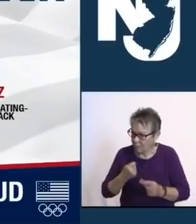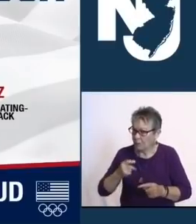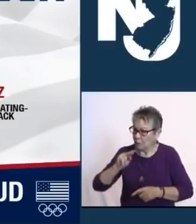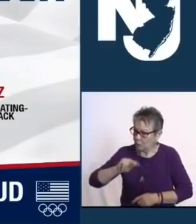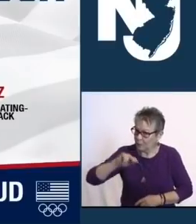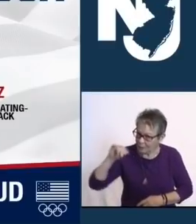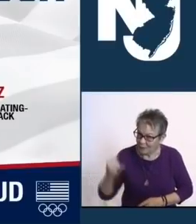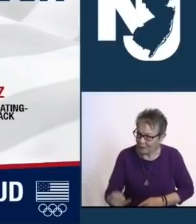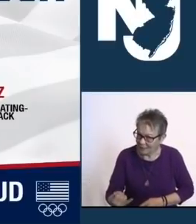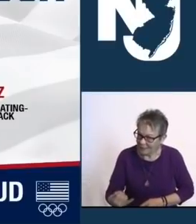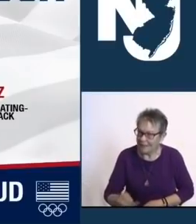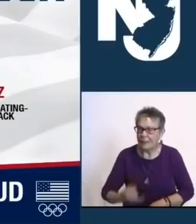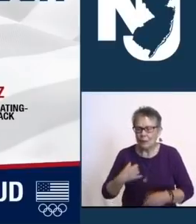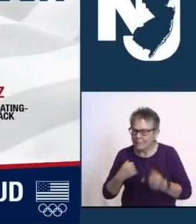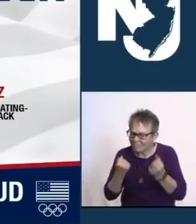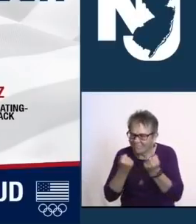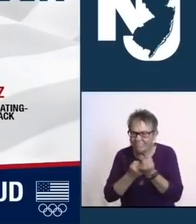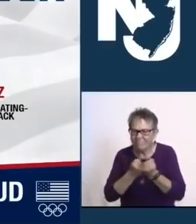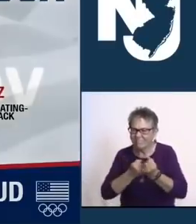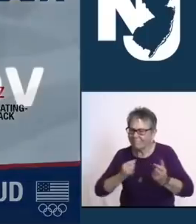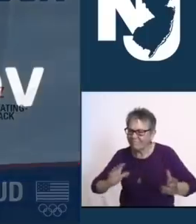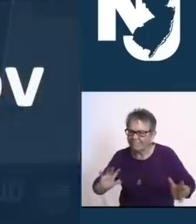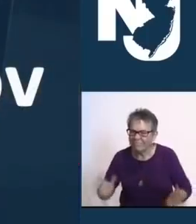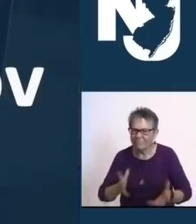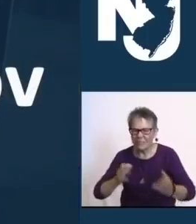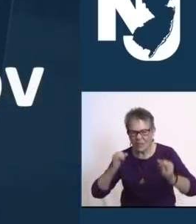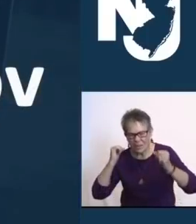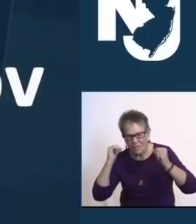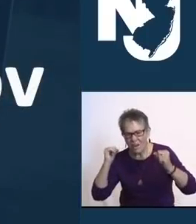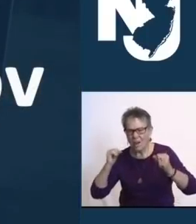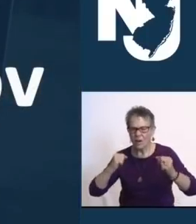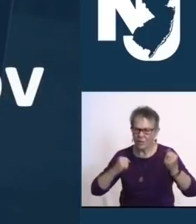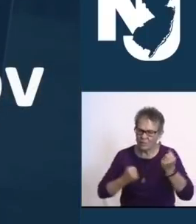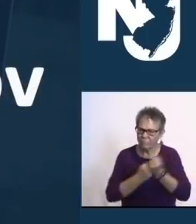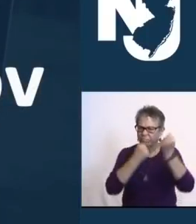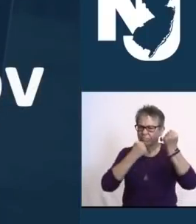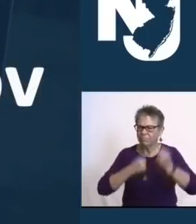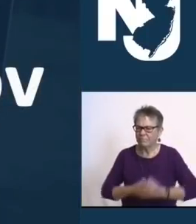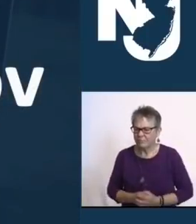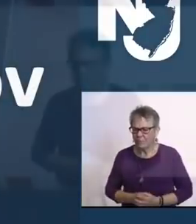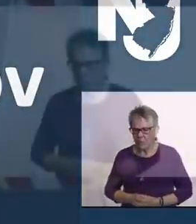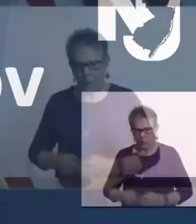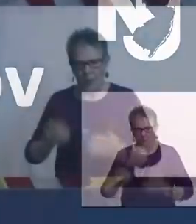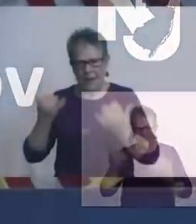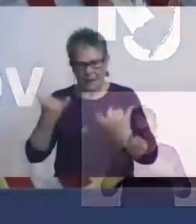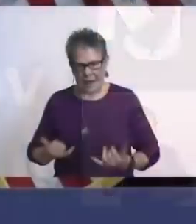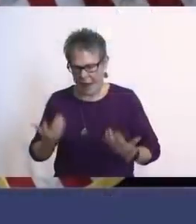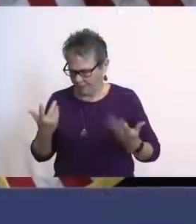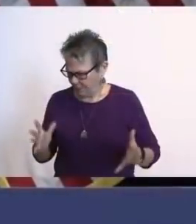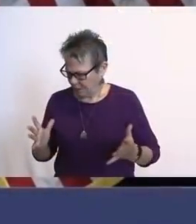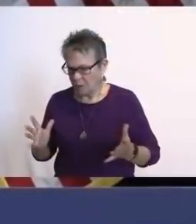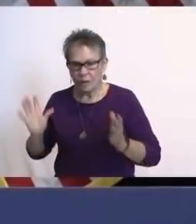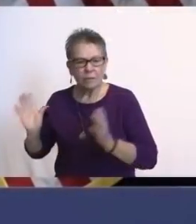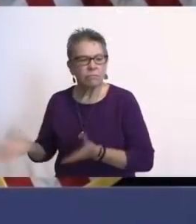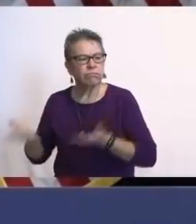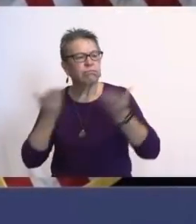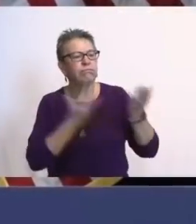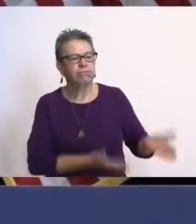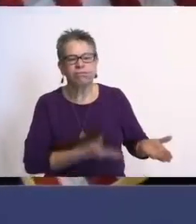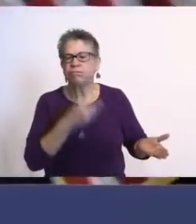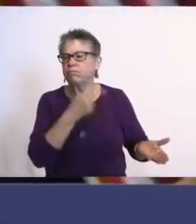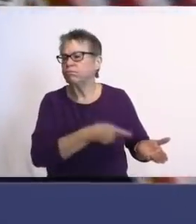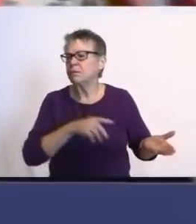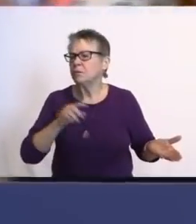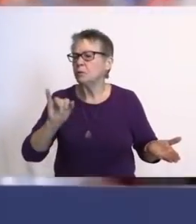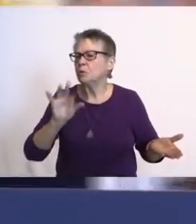Olympic medal and Olympic gold. With that, please help me welcome the woman who needs no introduction. To my right, the Commissioner of the Department of Health, Judy